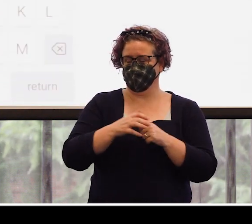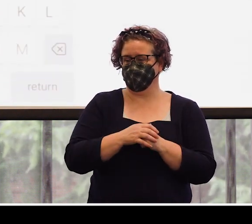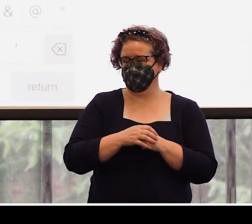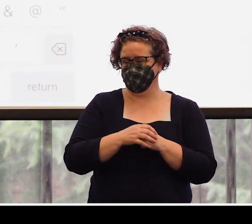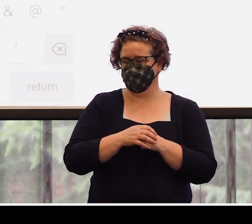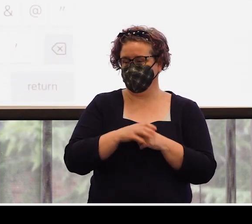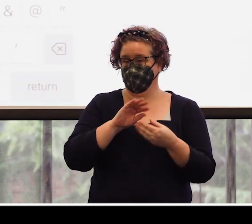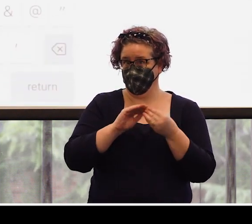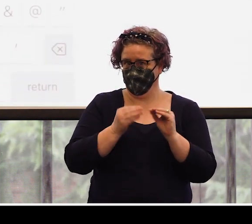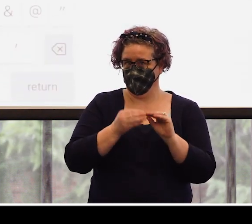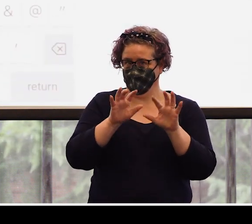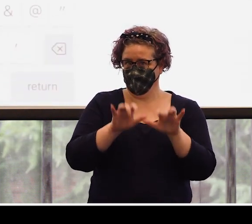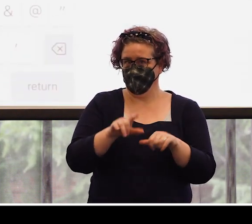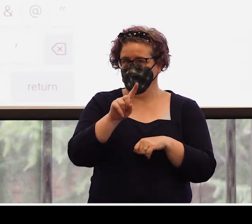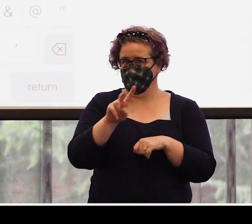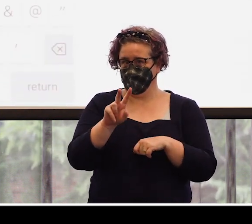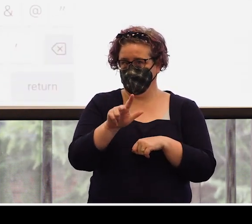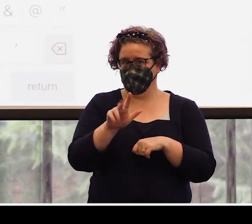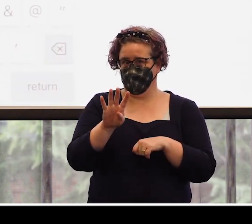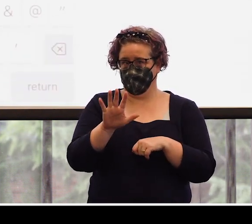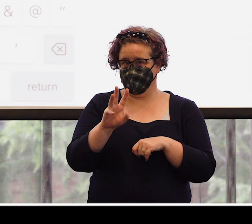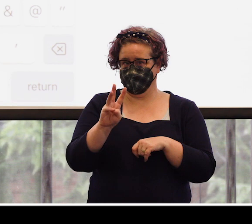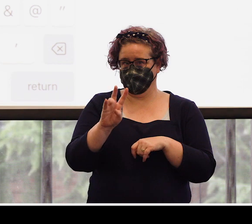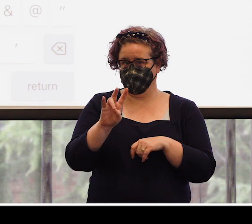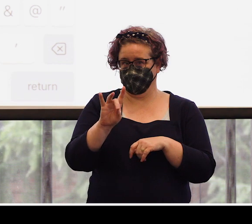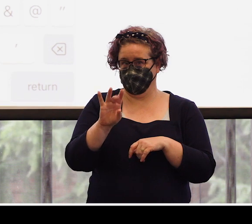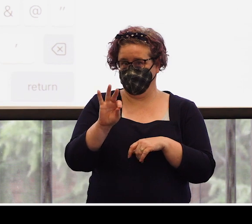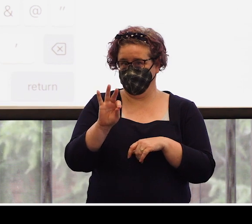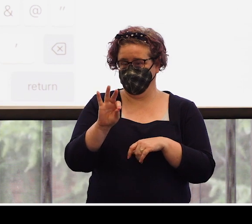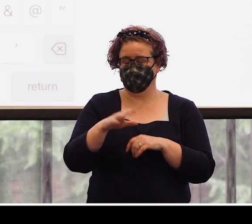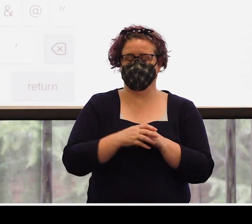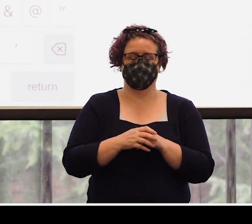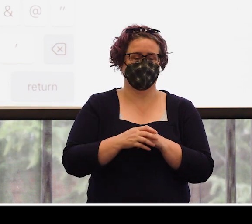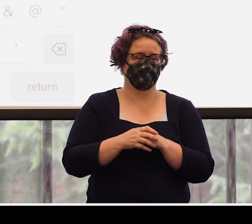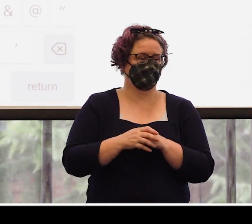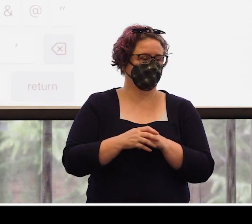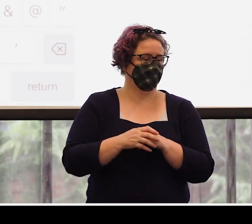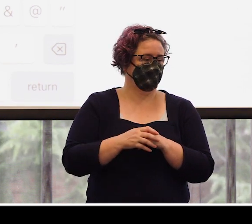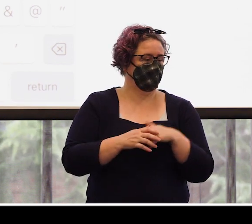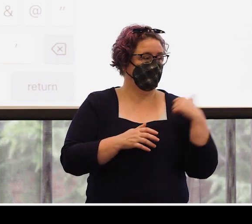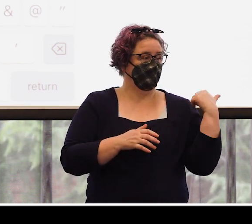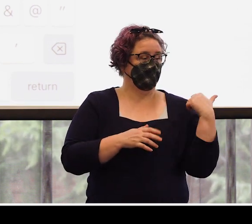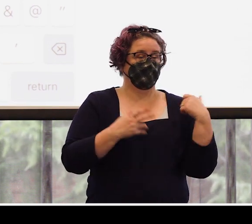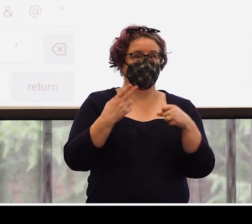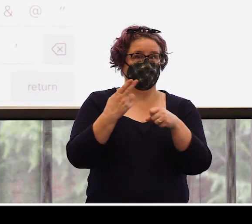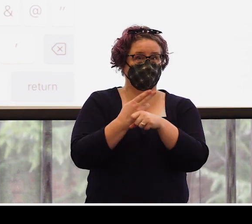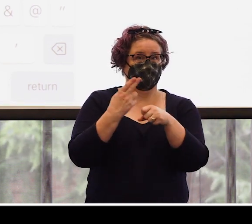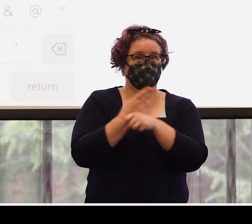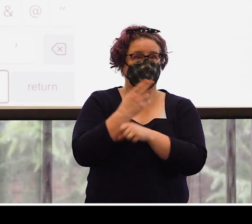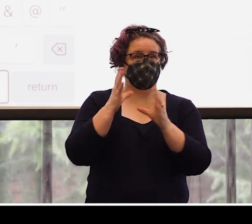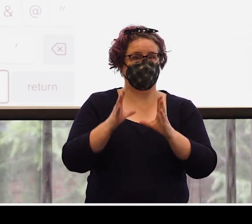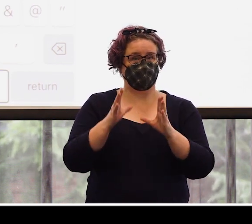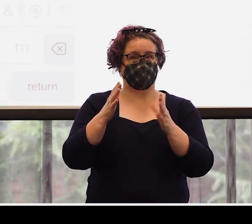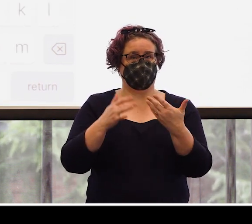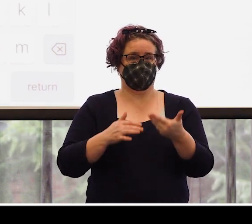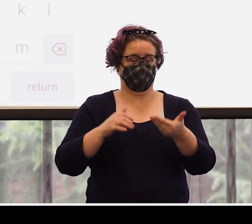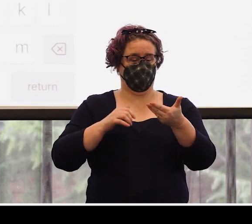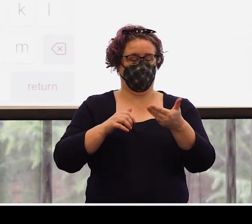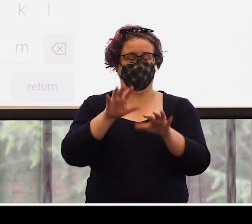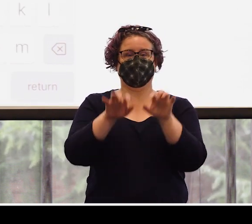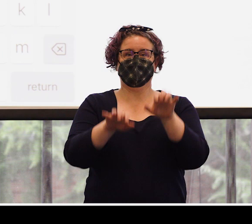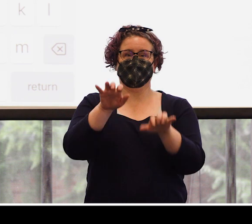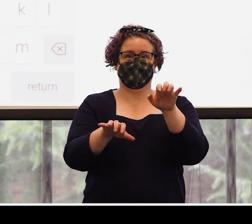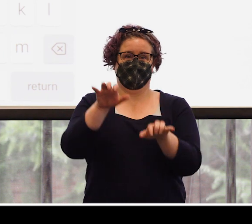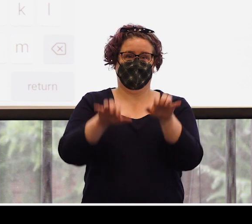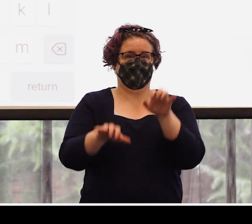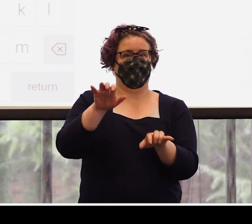text, numbers. 1, 2, 3, 4, 5, 6, 7, 8, 9. So 8, 7, the 6, user is 7, 8, using 9, 0, an on-screen 0, keyboard